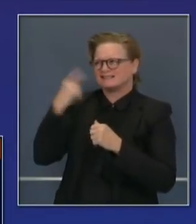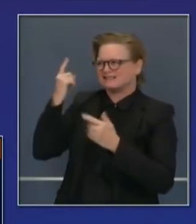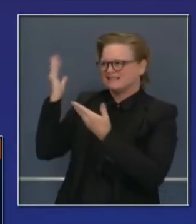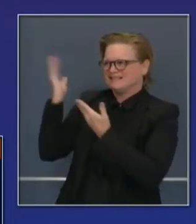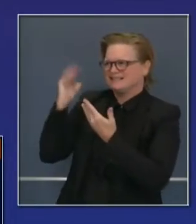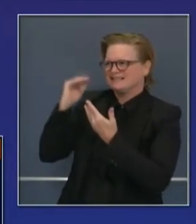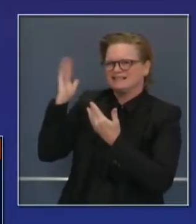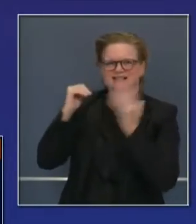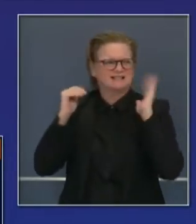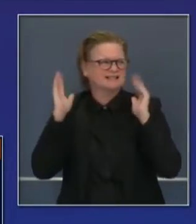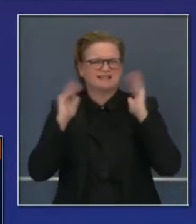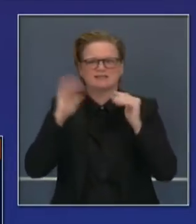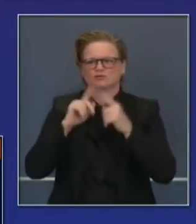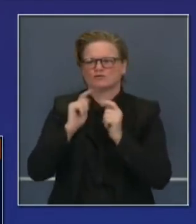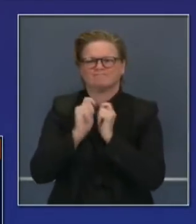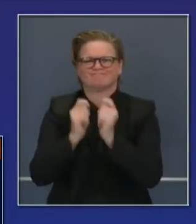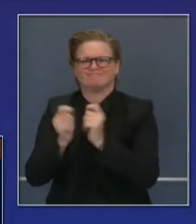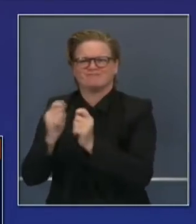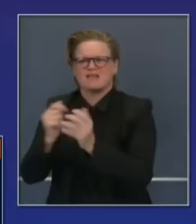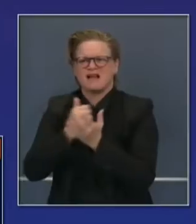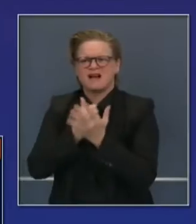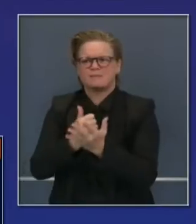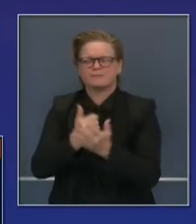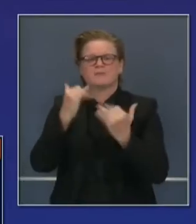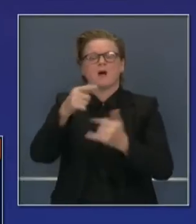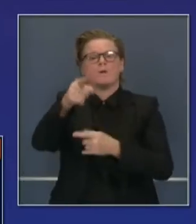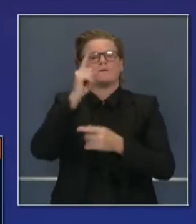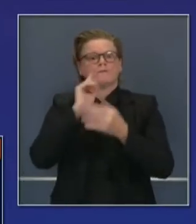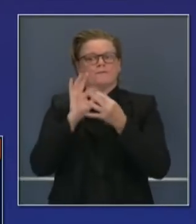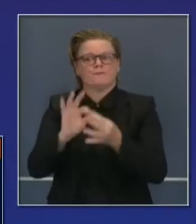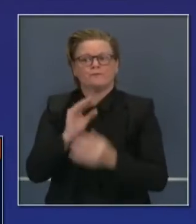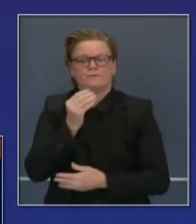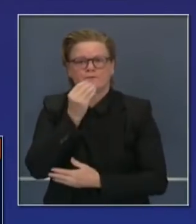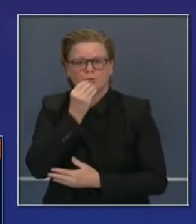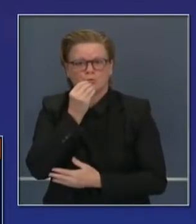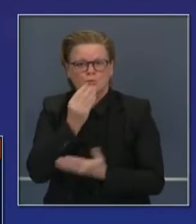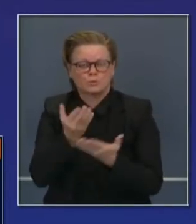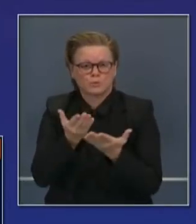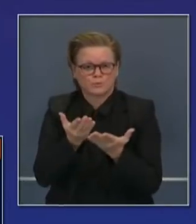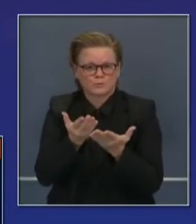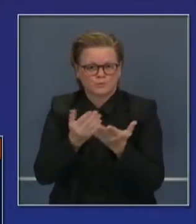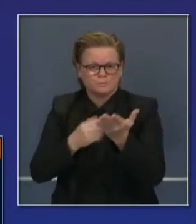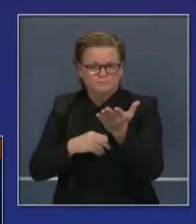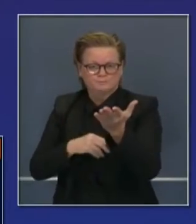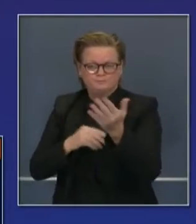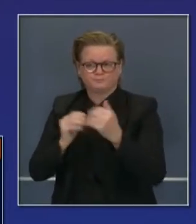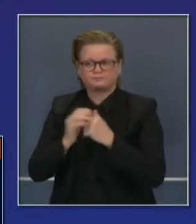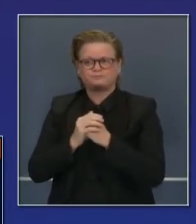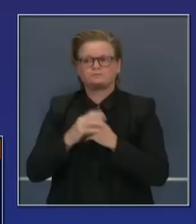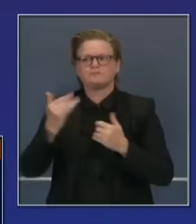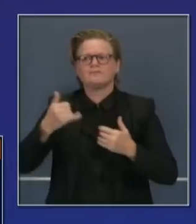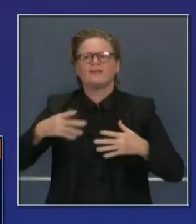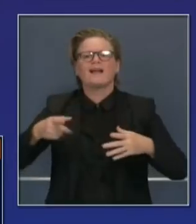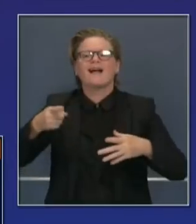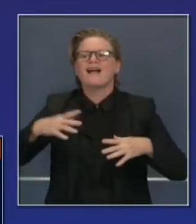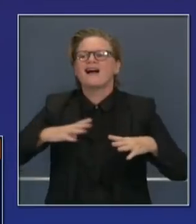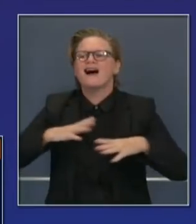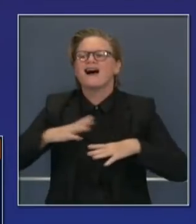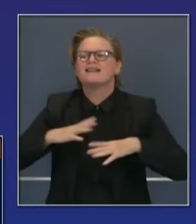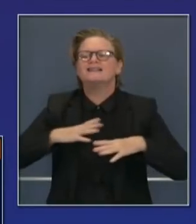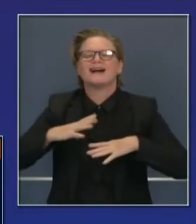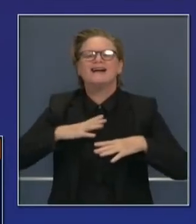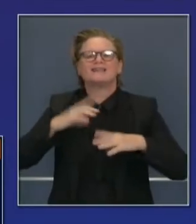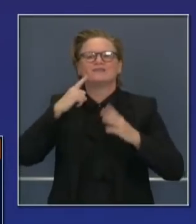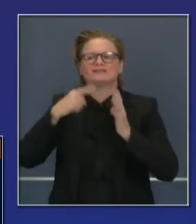resources have also become top of mind issue. As any holiday, we always focus on those in need around